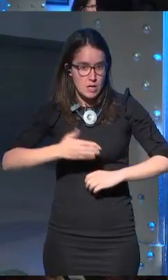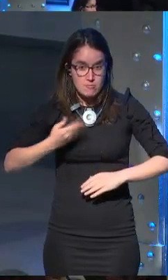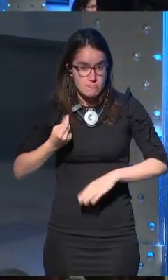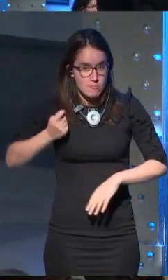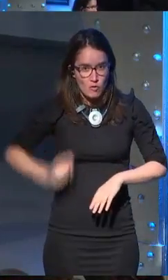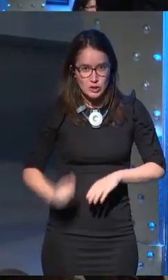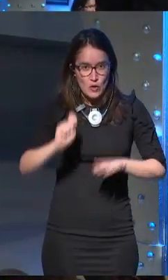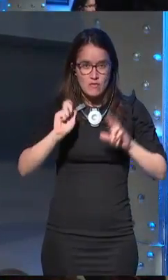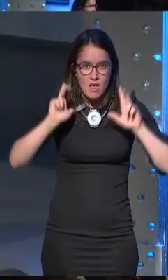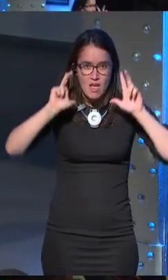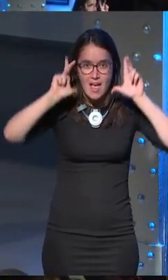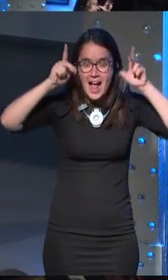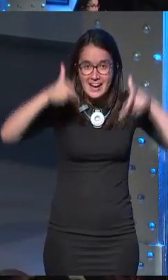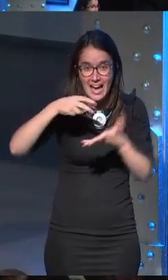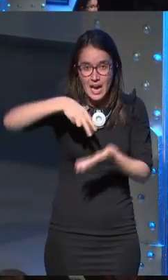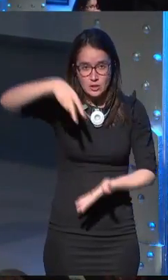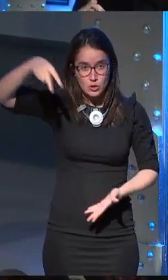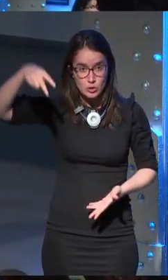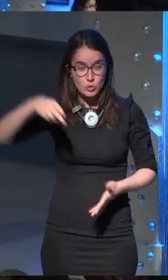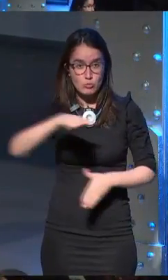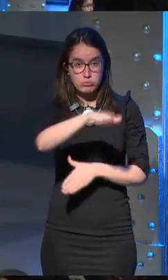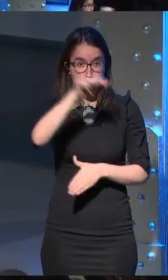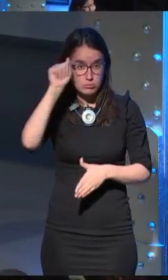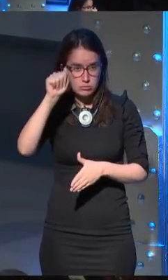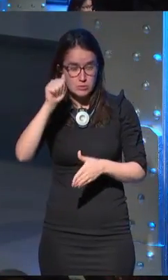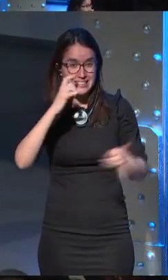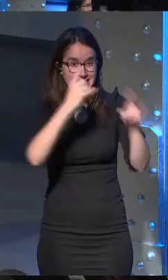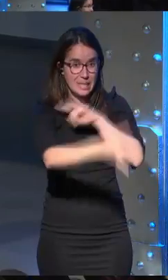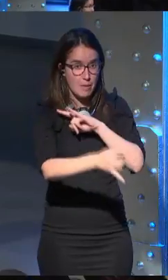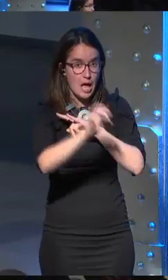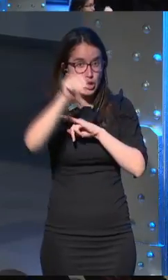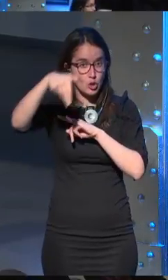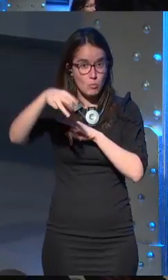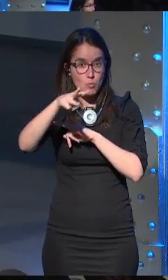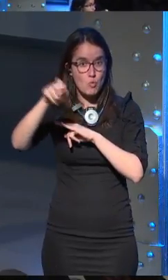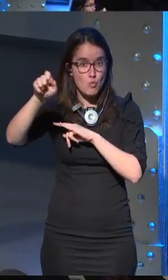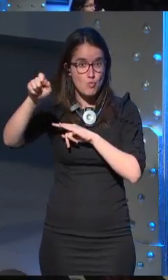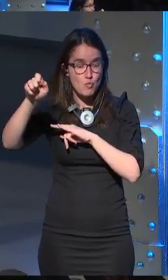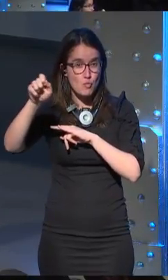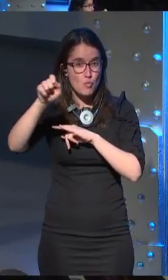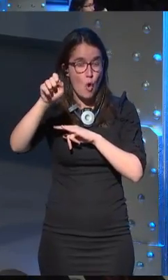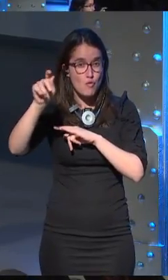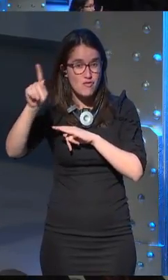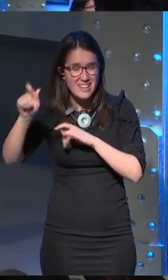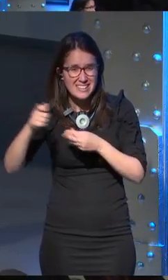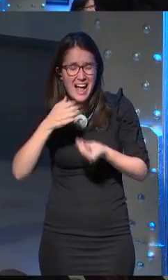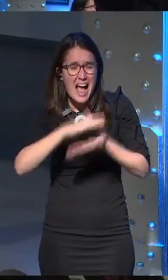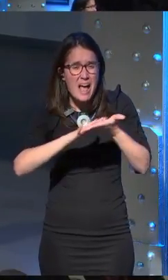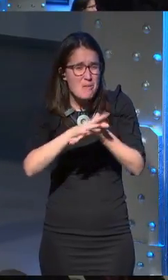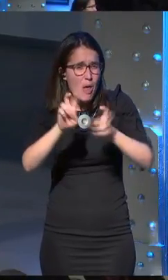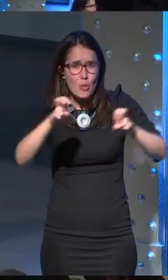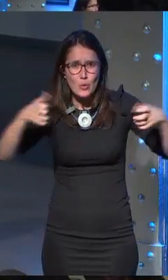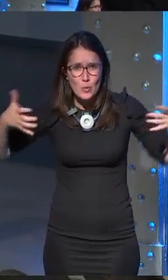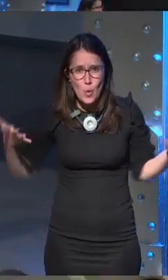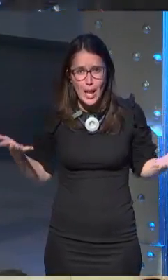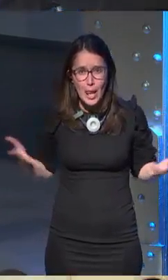inspired your career as an astronaut, and you had the chance to phone Tom Wolfe, the author from space.